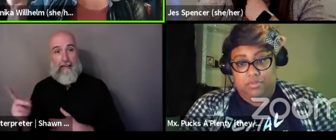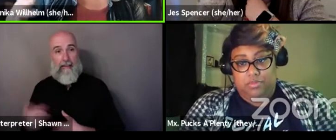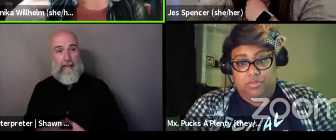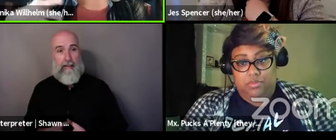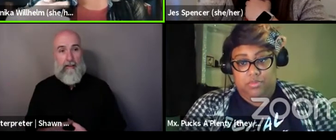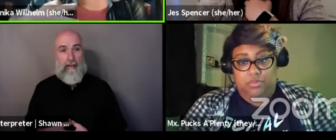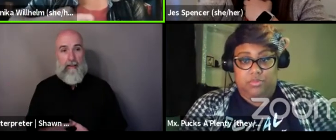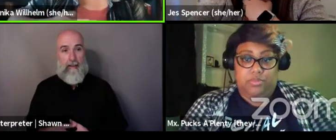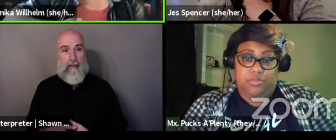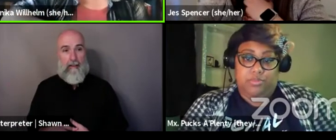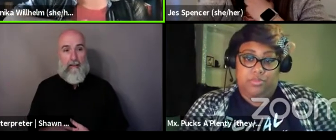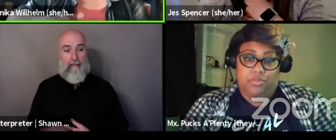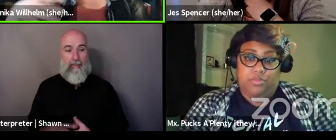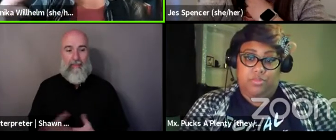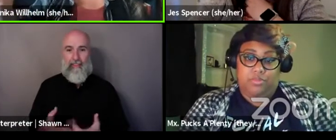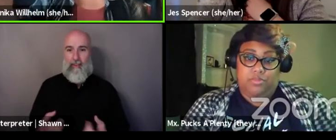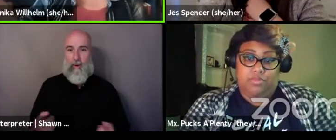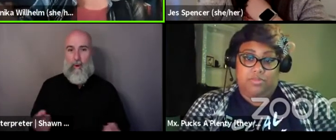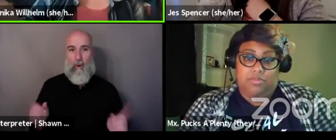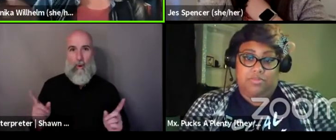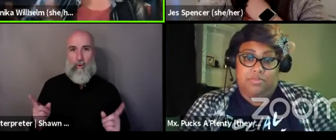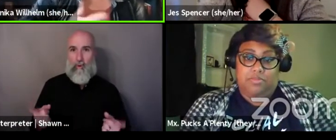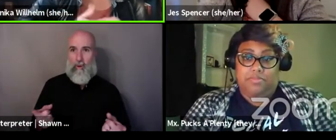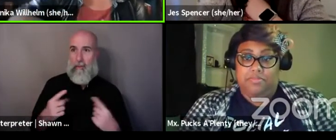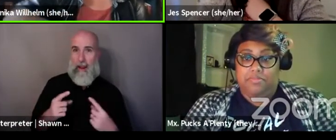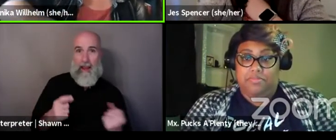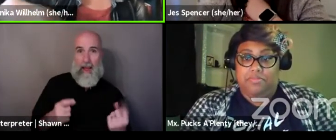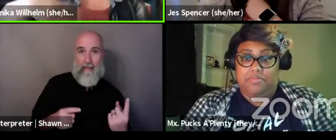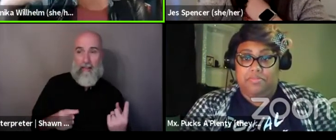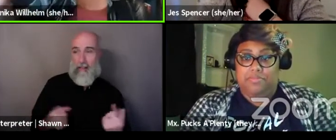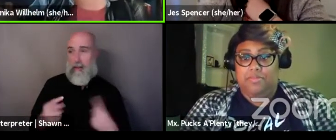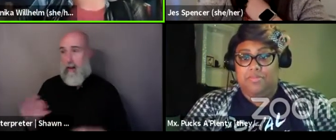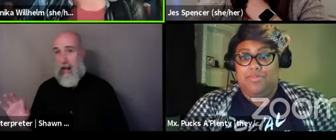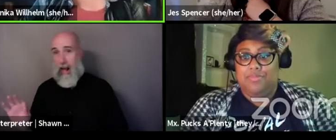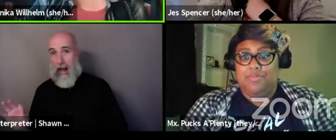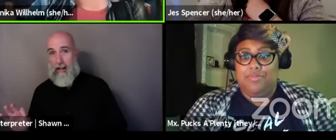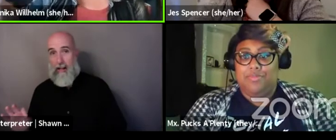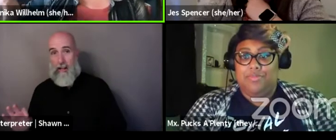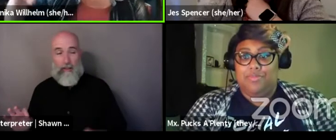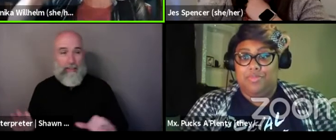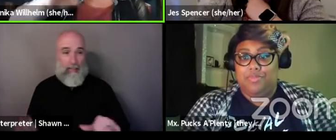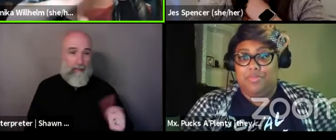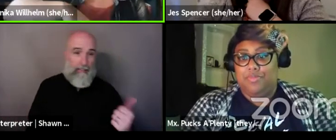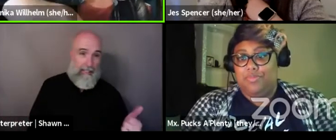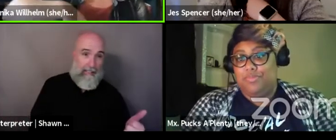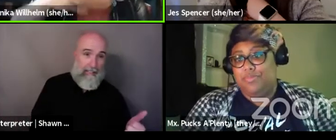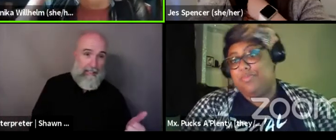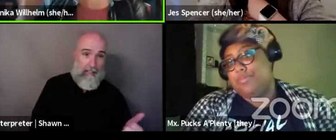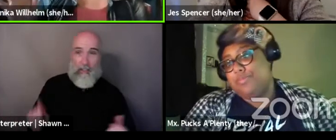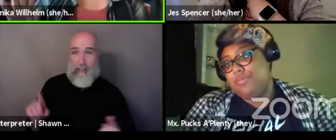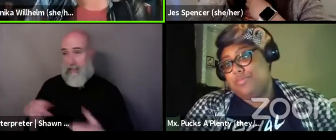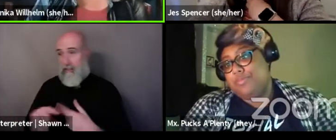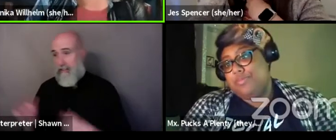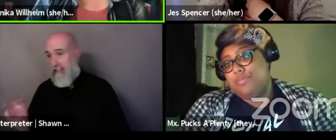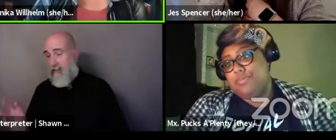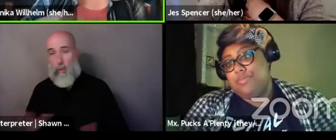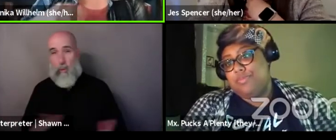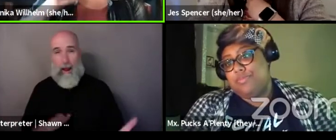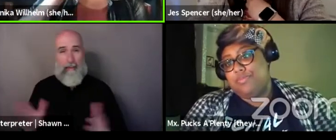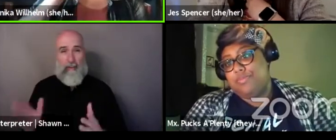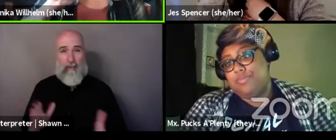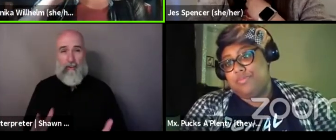This whole, like, you'll come in at 11, you'll come in at 9, you'll be here till 10, you'll be here till 6, whatever it is,